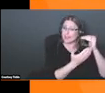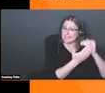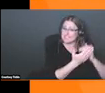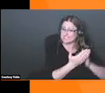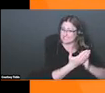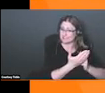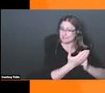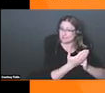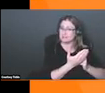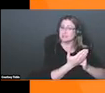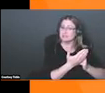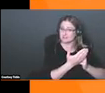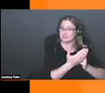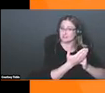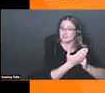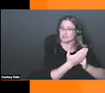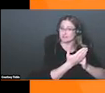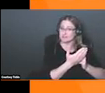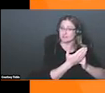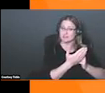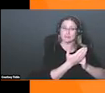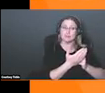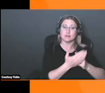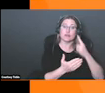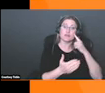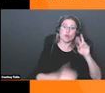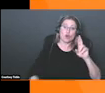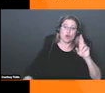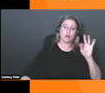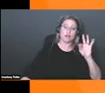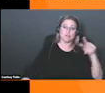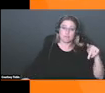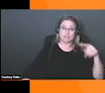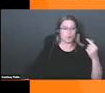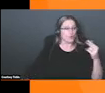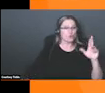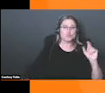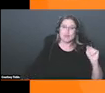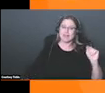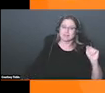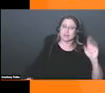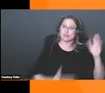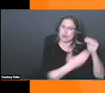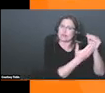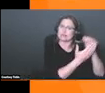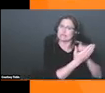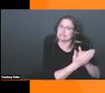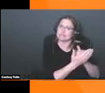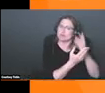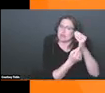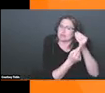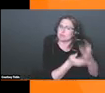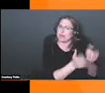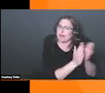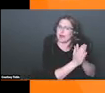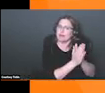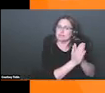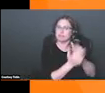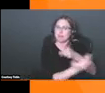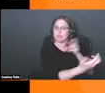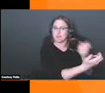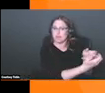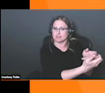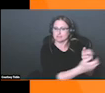what I include in the request for proposal or in the grant. Sometimes, and well, actually not even